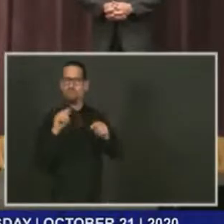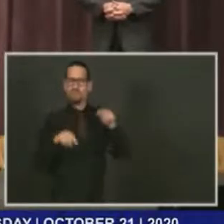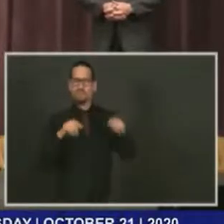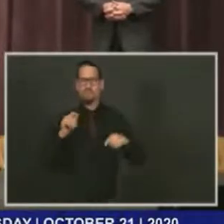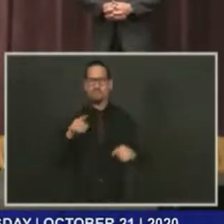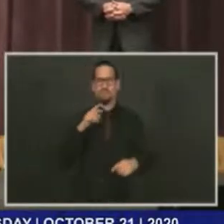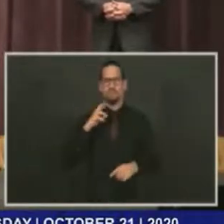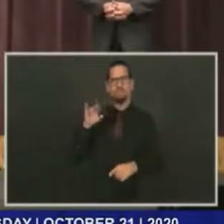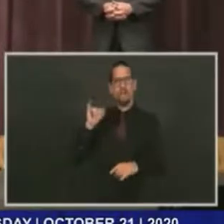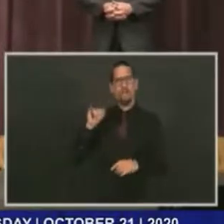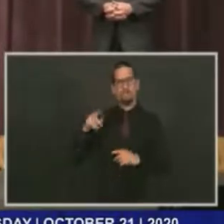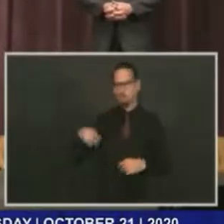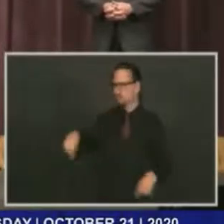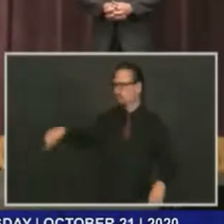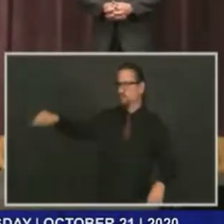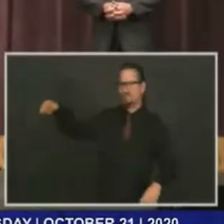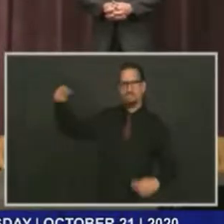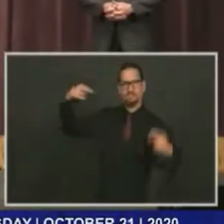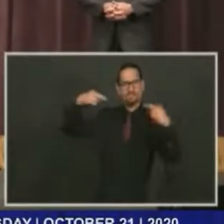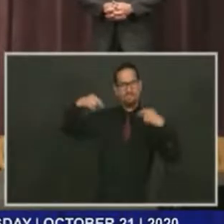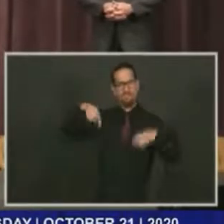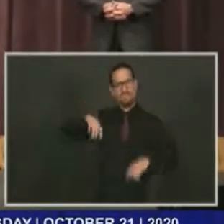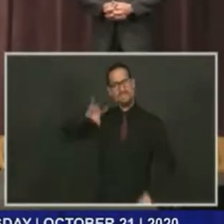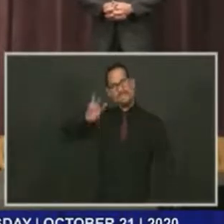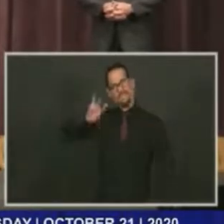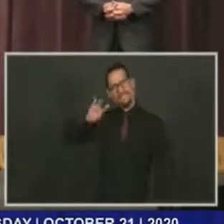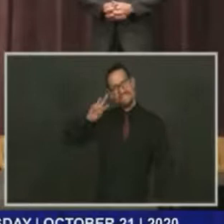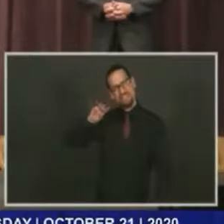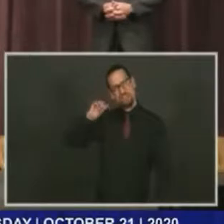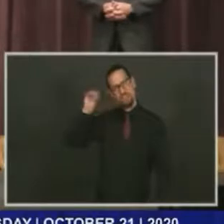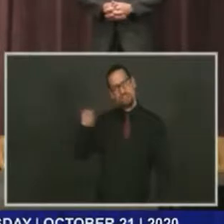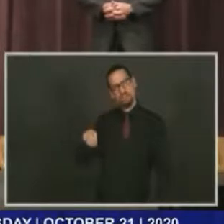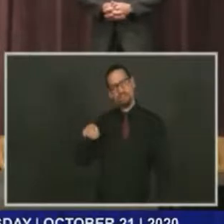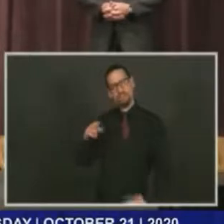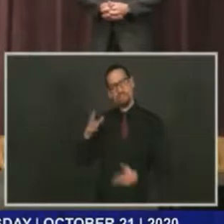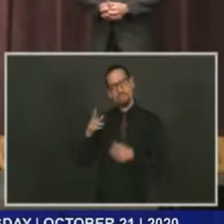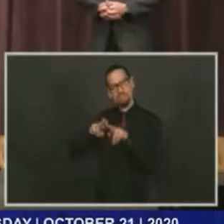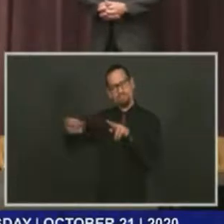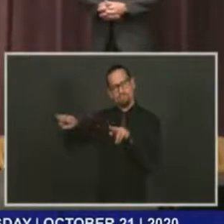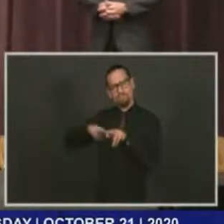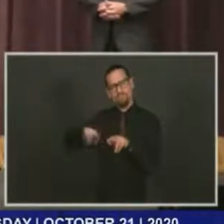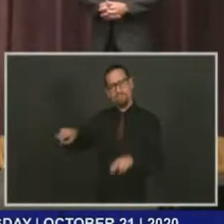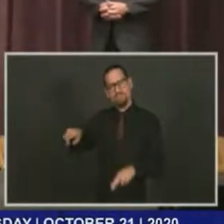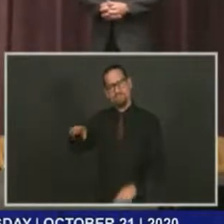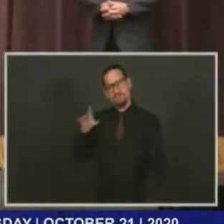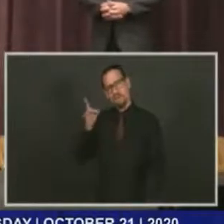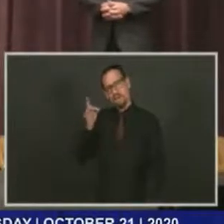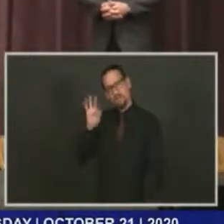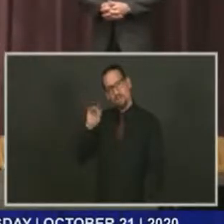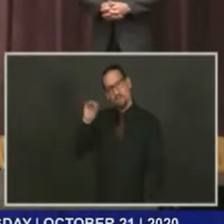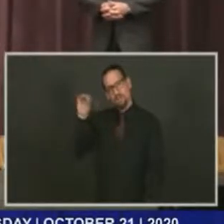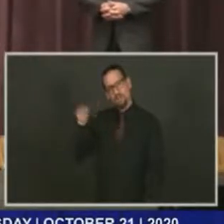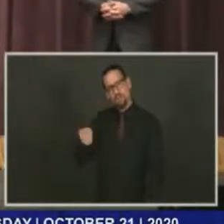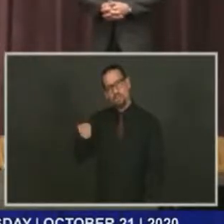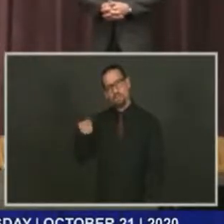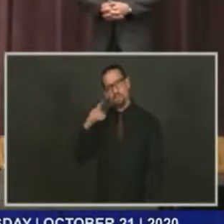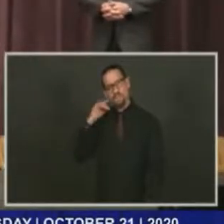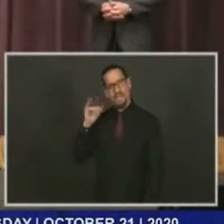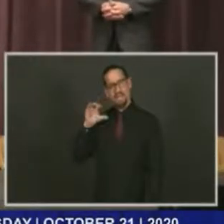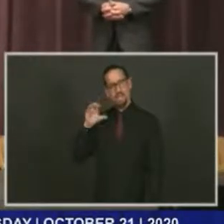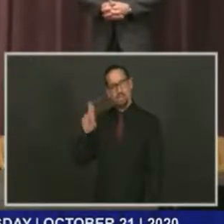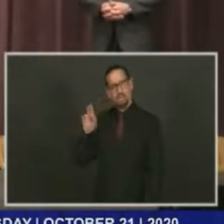Island is at 86% of capacity for hospital beds and 89% of capacity for ICU